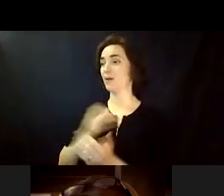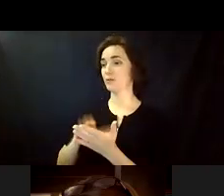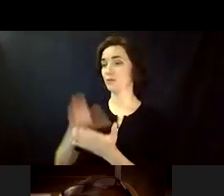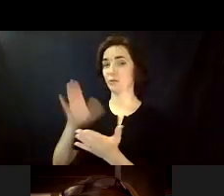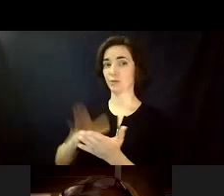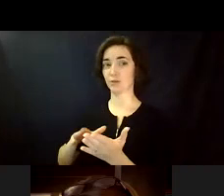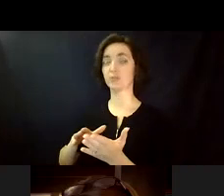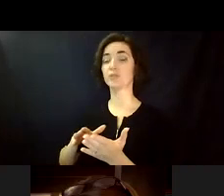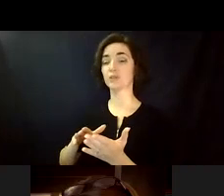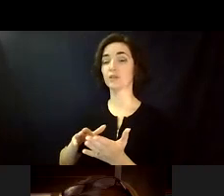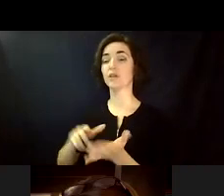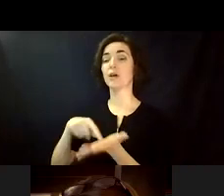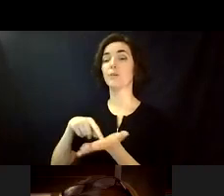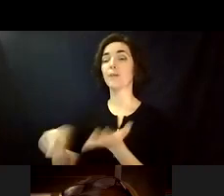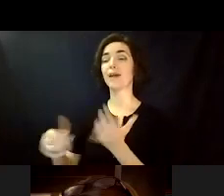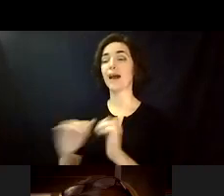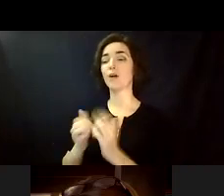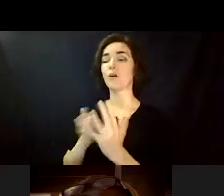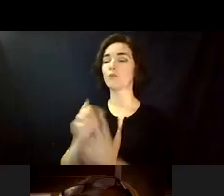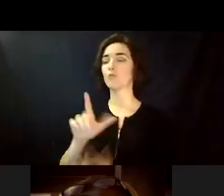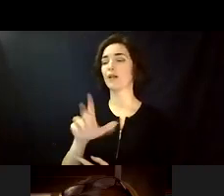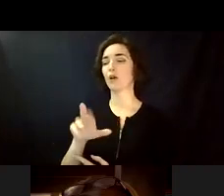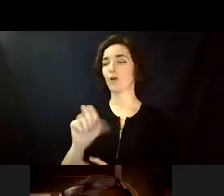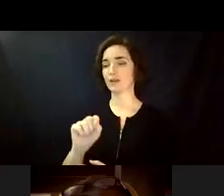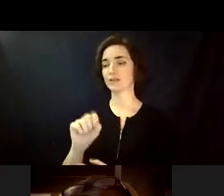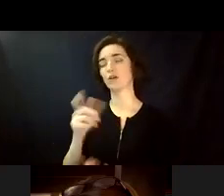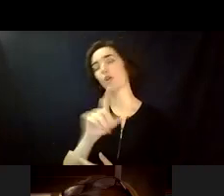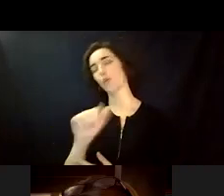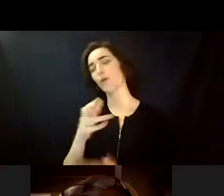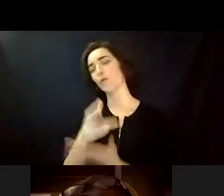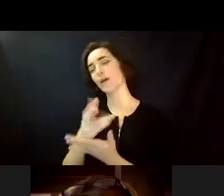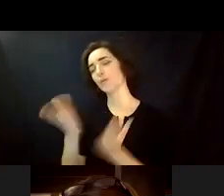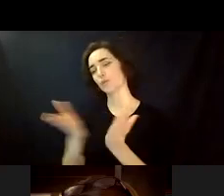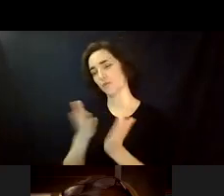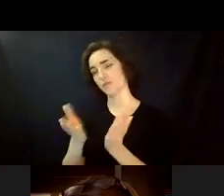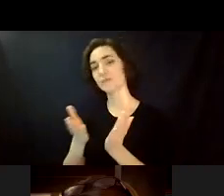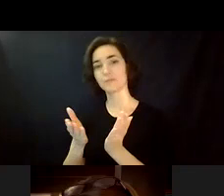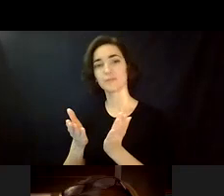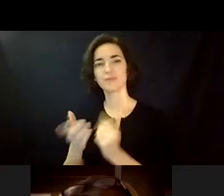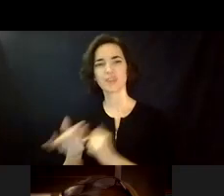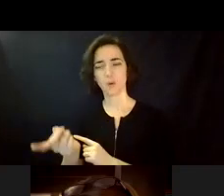actually make payment through LRS or Louisiana Rehabilitation Services. One of the things